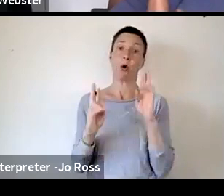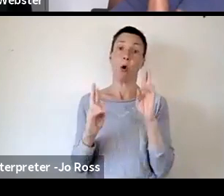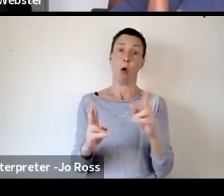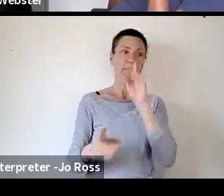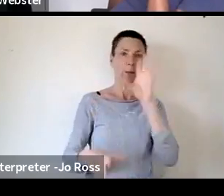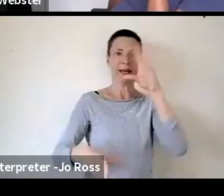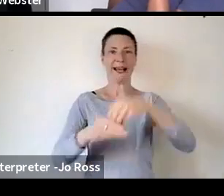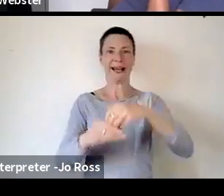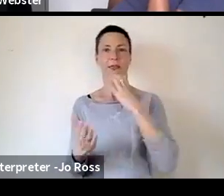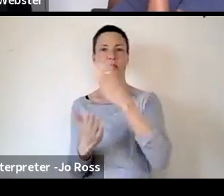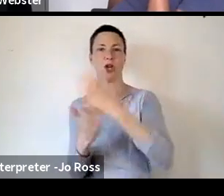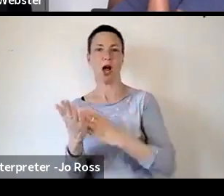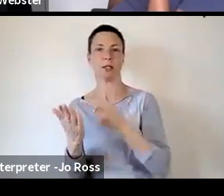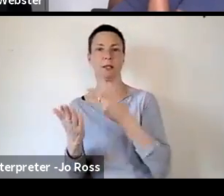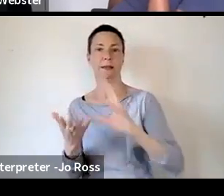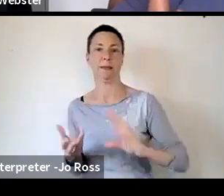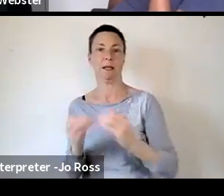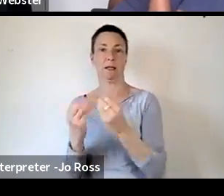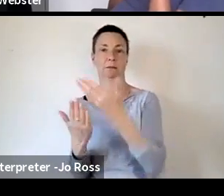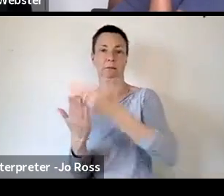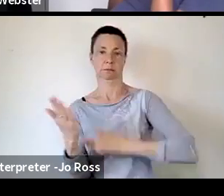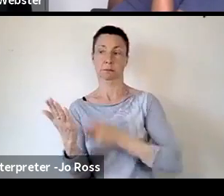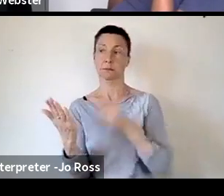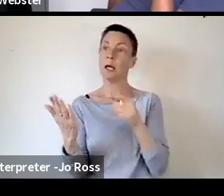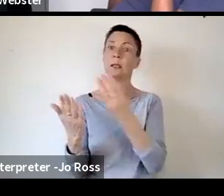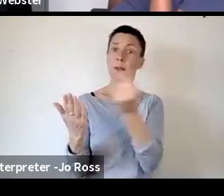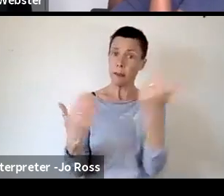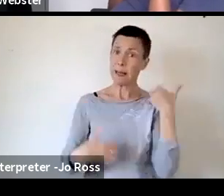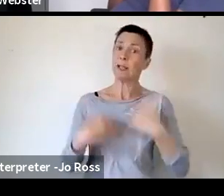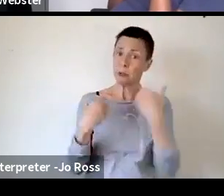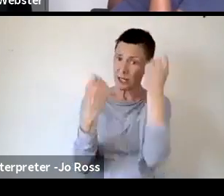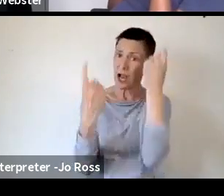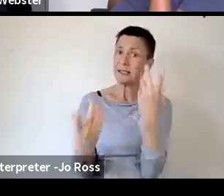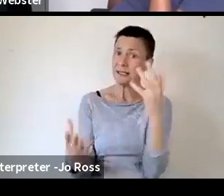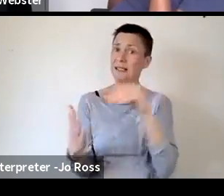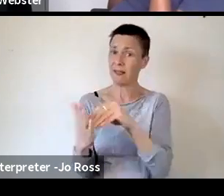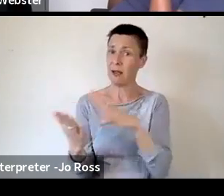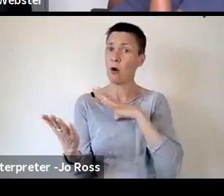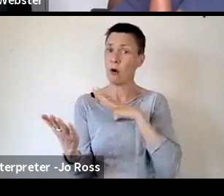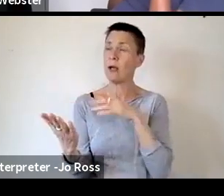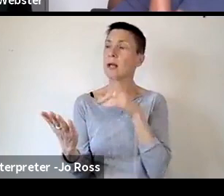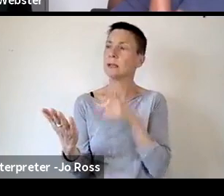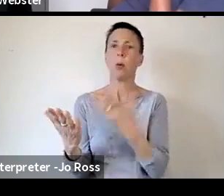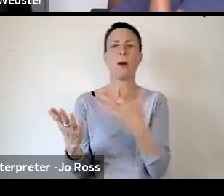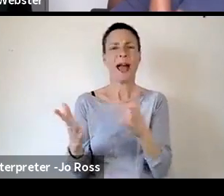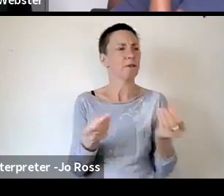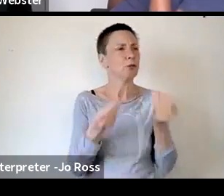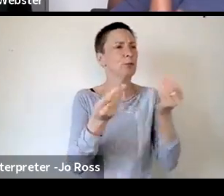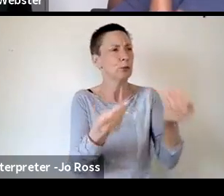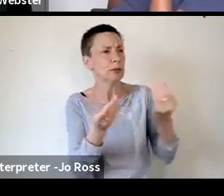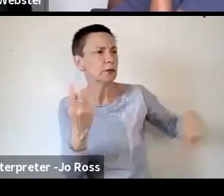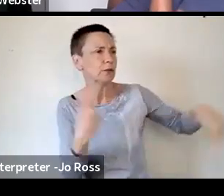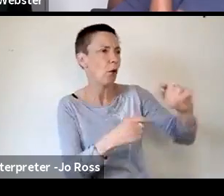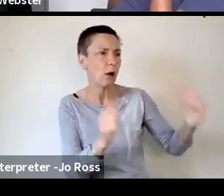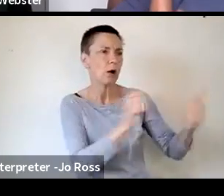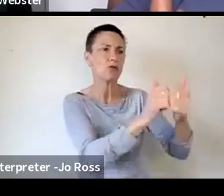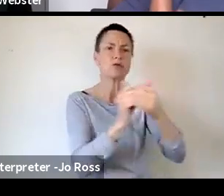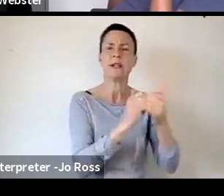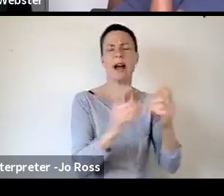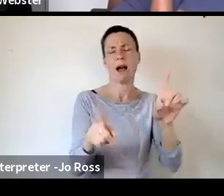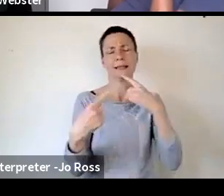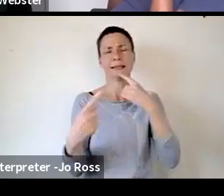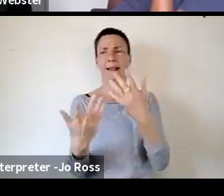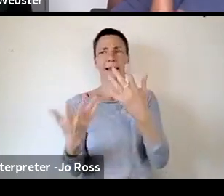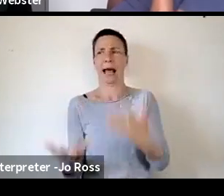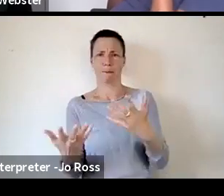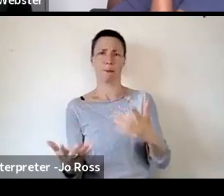in the charter that's being made. And there's some really interesting ideas in there. Obviously, you know, we have to put it to the group. You know, I can't really share them just yet because people need